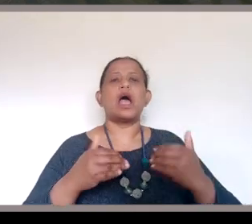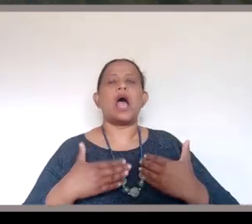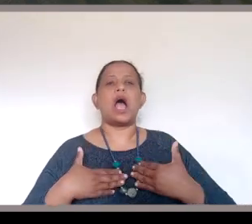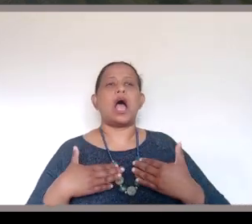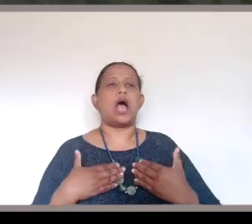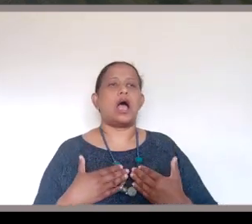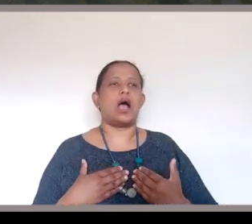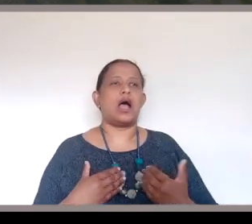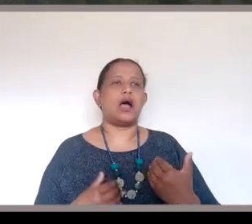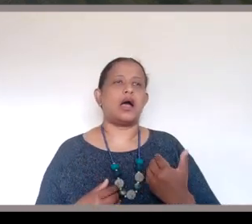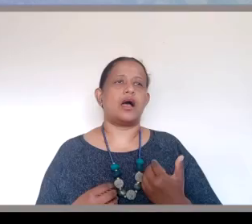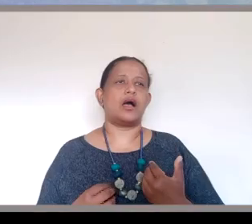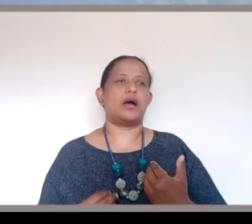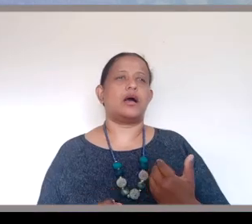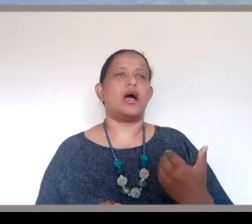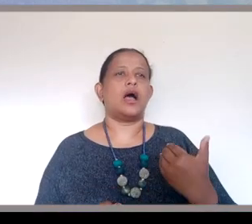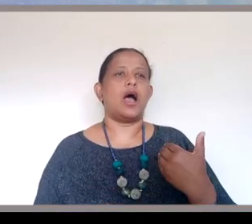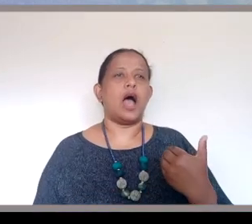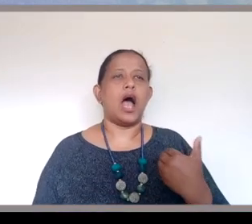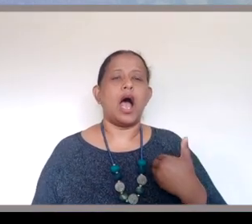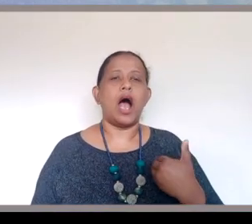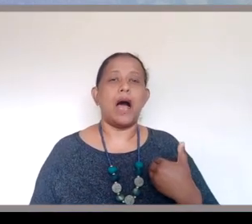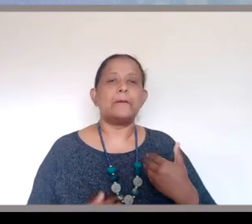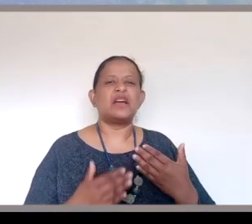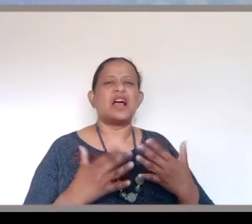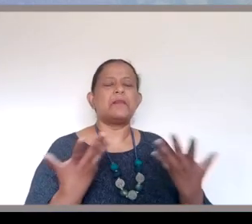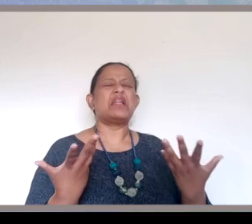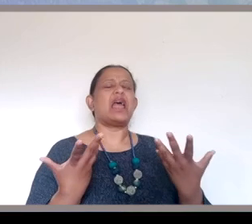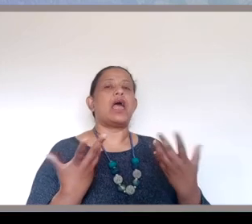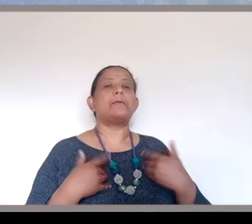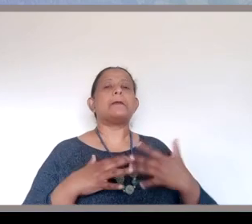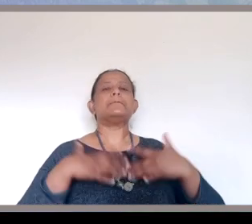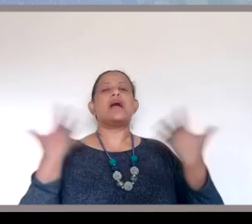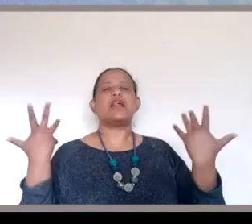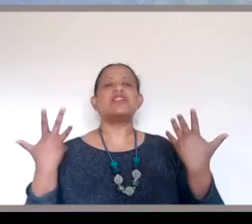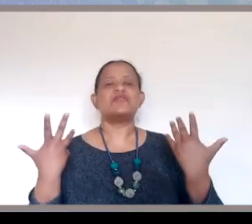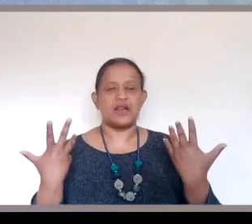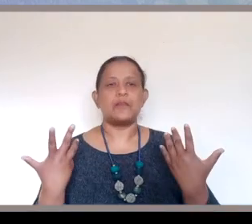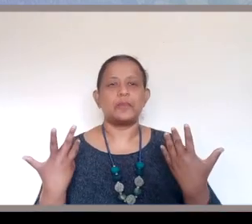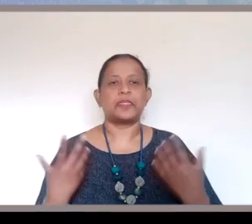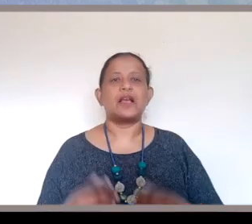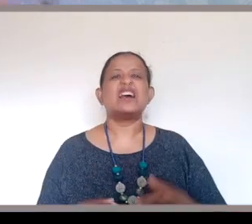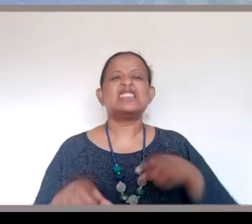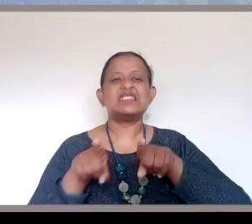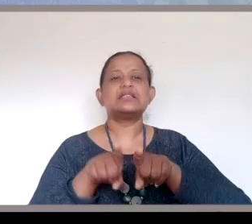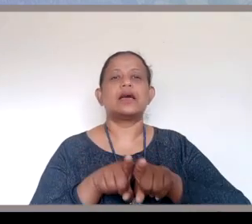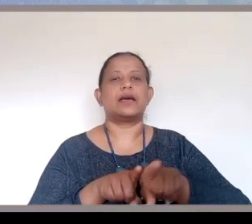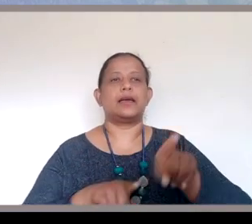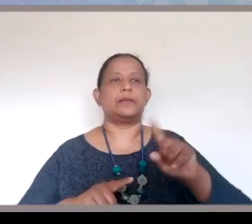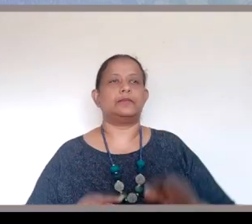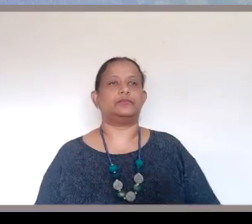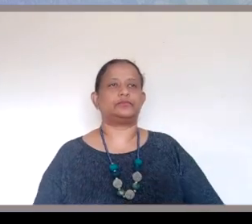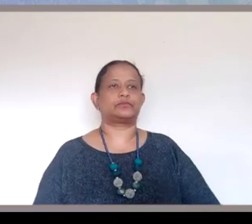tragic consequence of giving in. That's what losing the battle causes, devastating